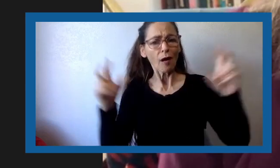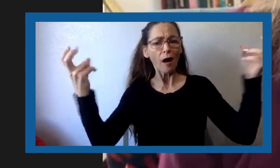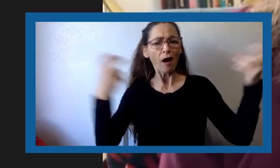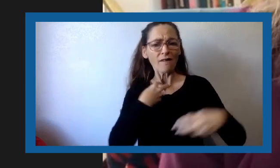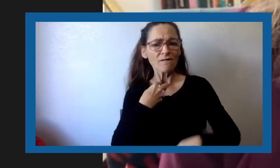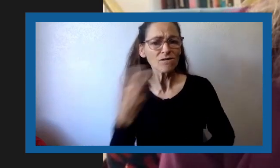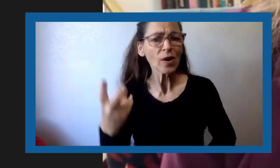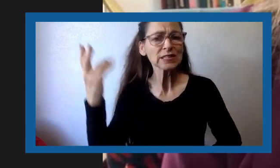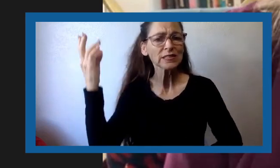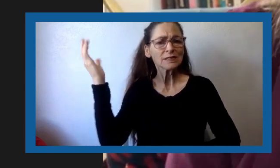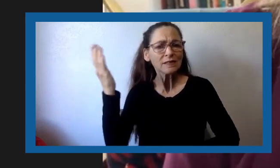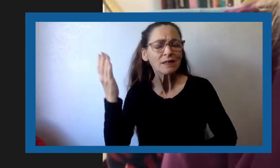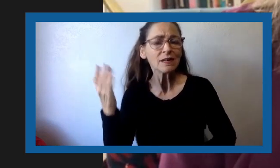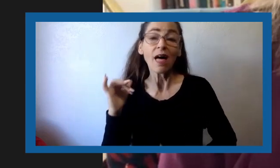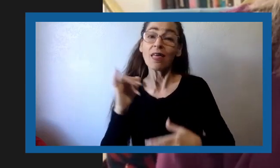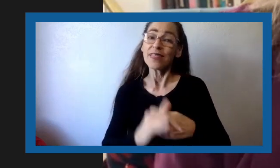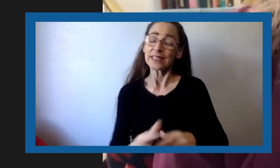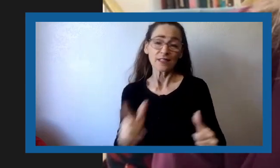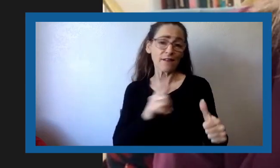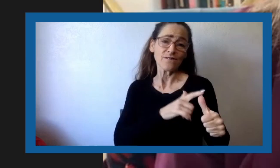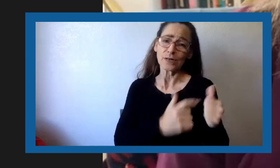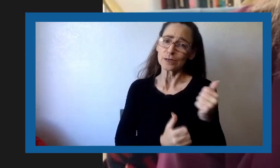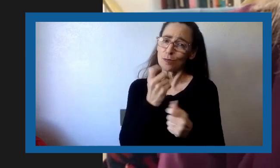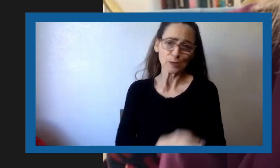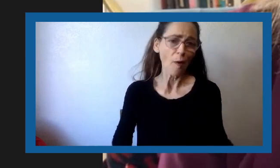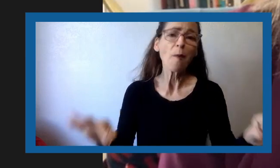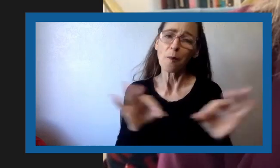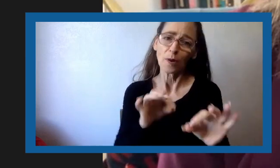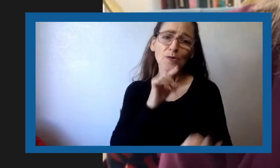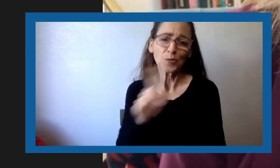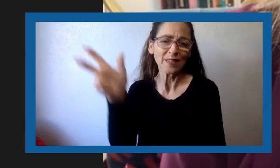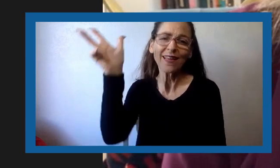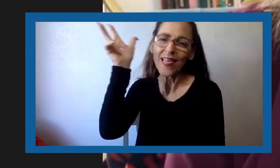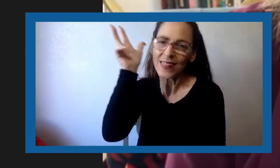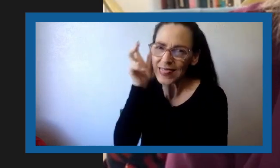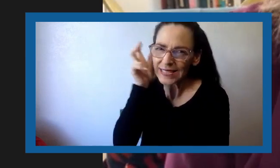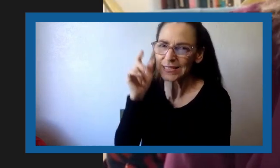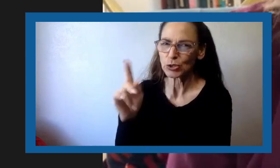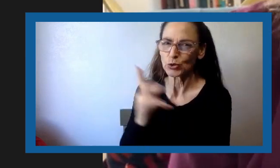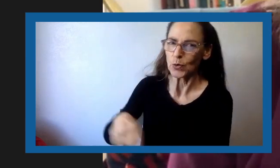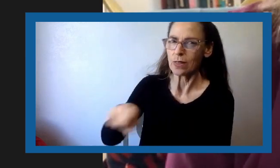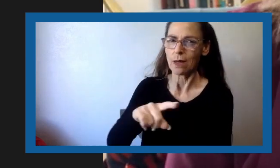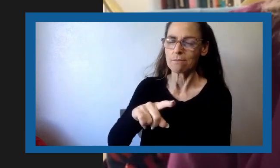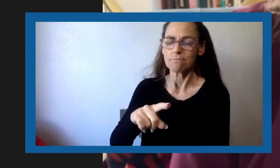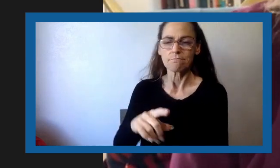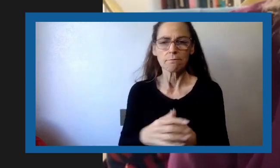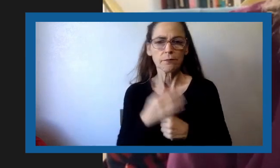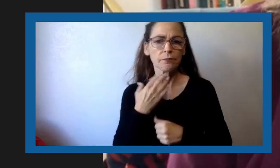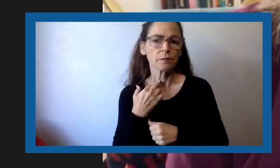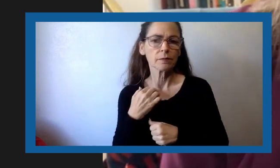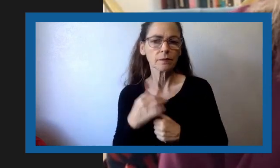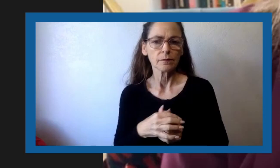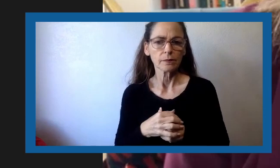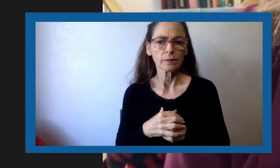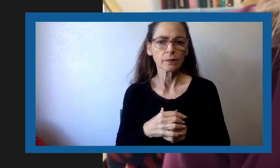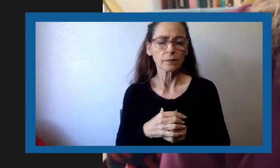it. That to me is the first and most important thing. Perfect. Beyond everything else, beyond